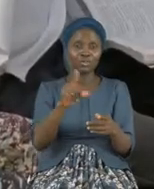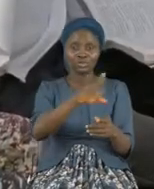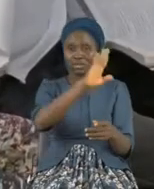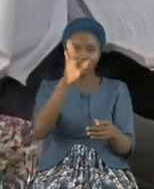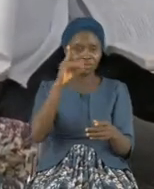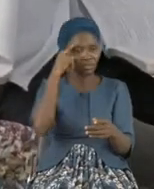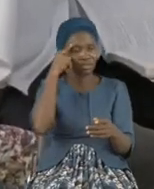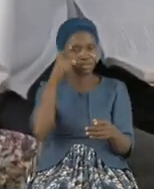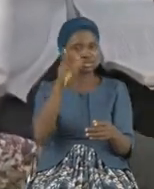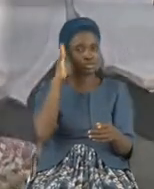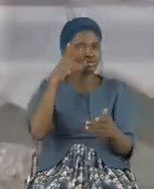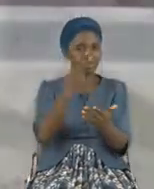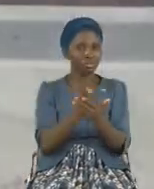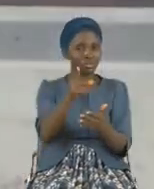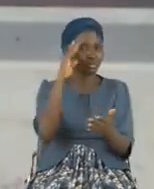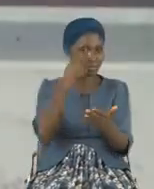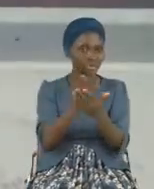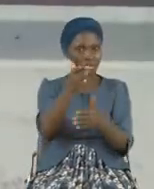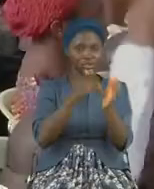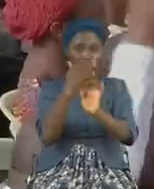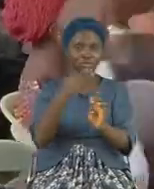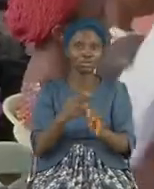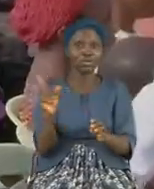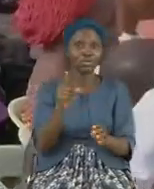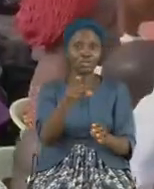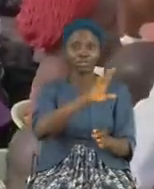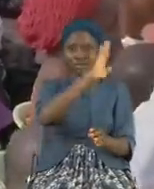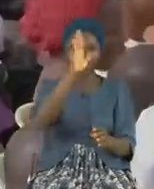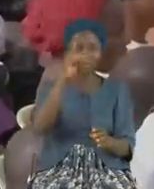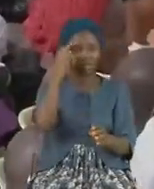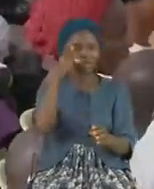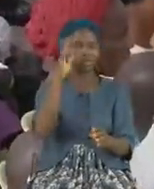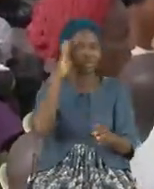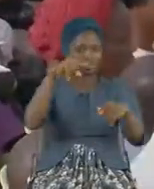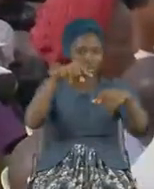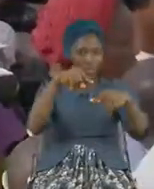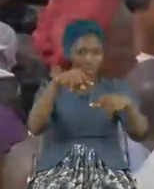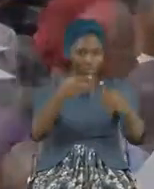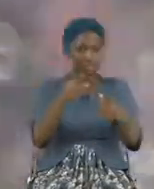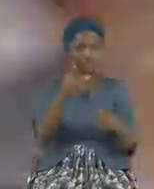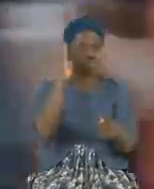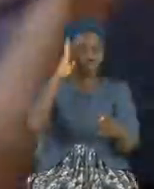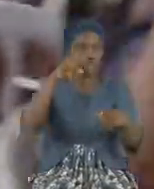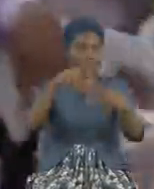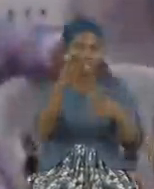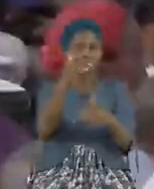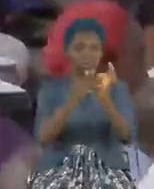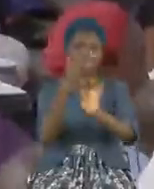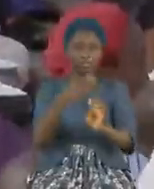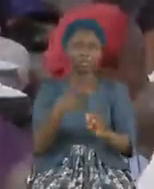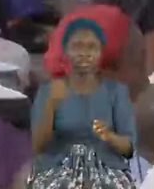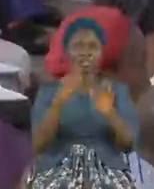never thought you'll get to, you will get there. The miracles that you never thought will happen,